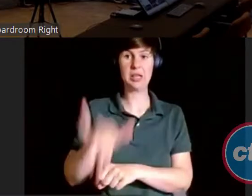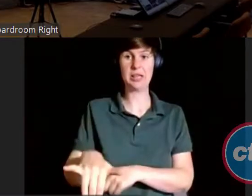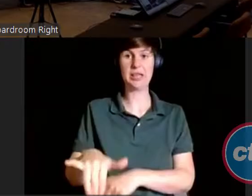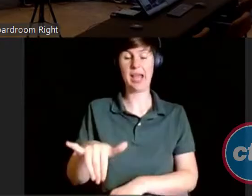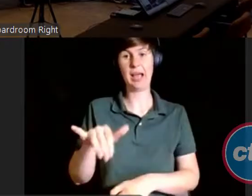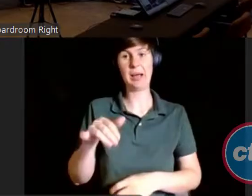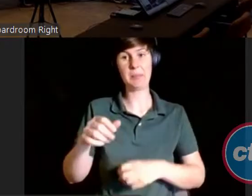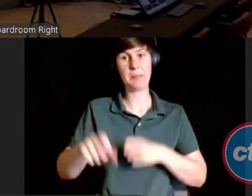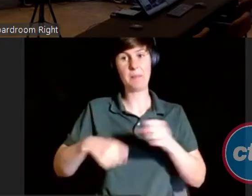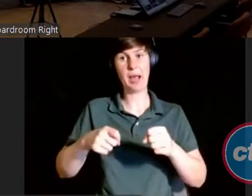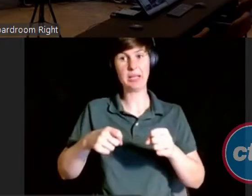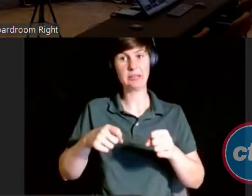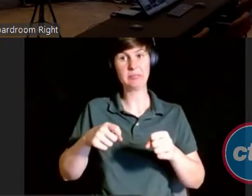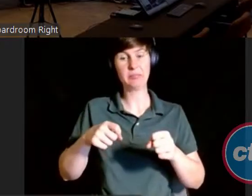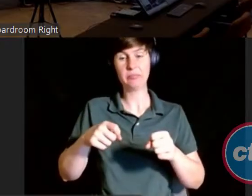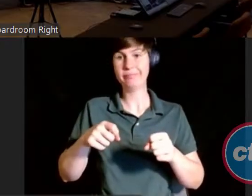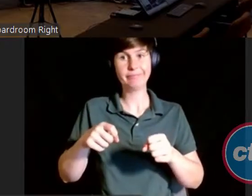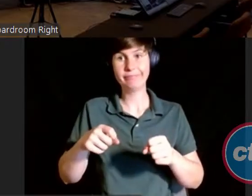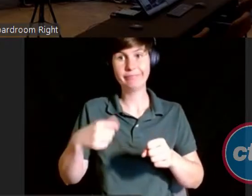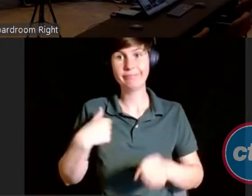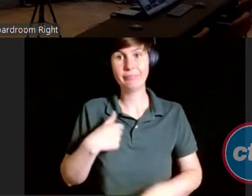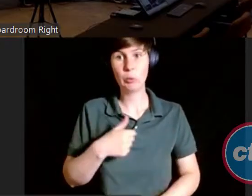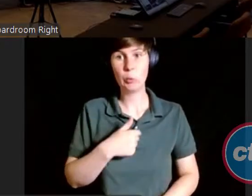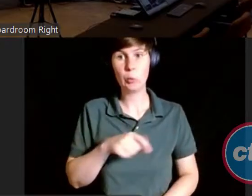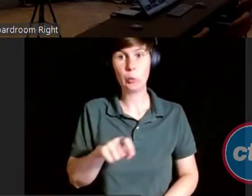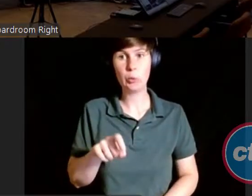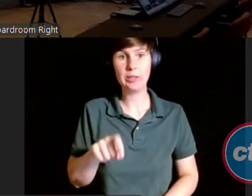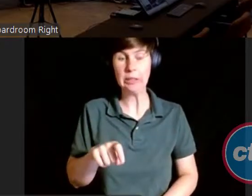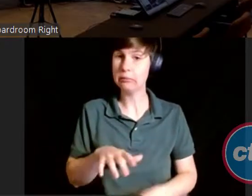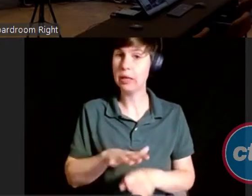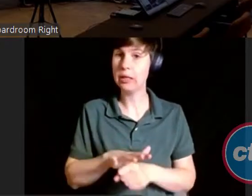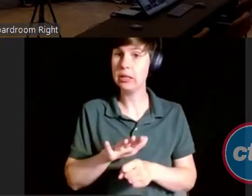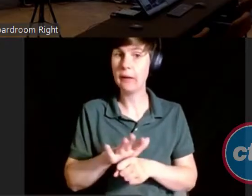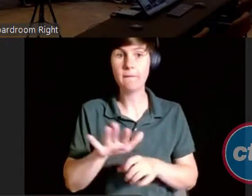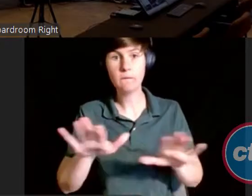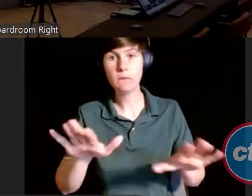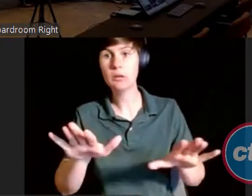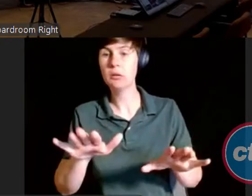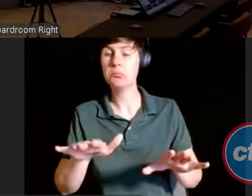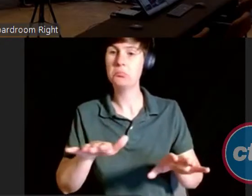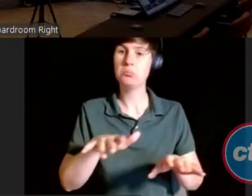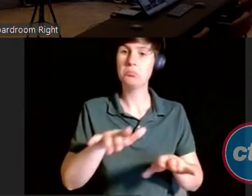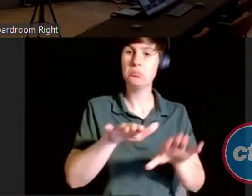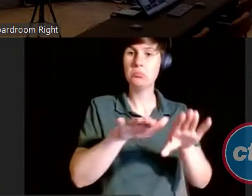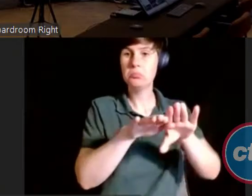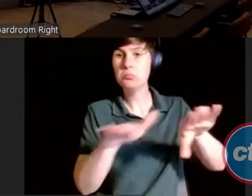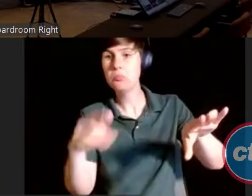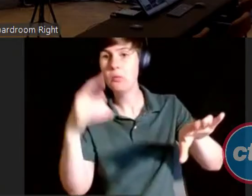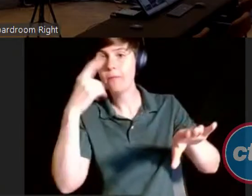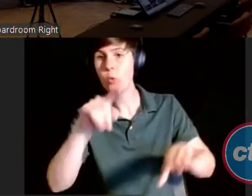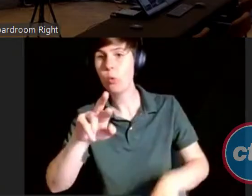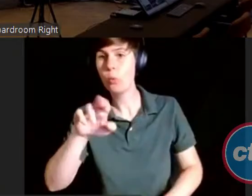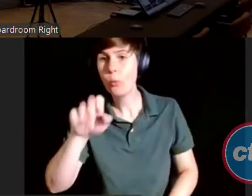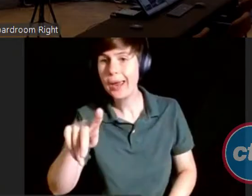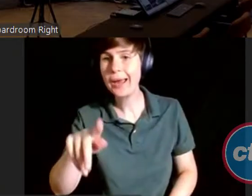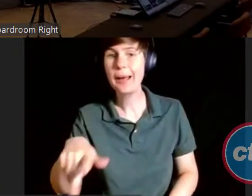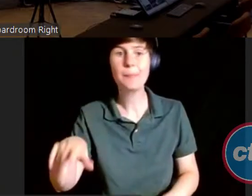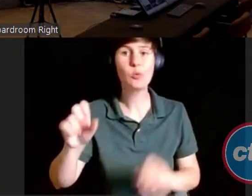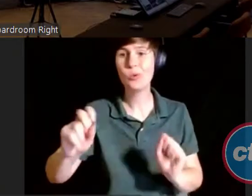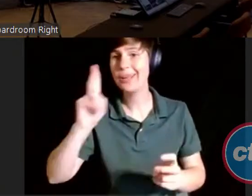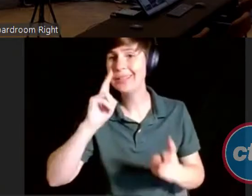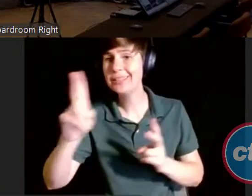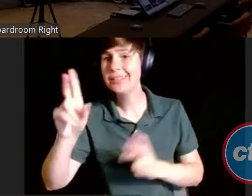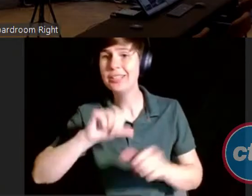to able-bodied either to walk off or enough space for a ramp to deploy. And then like be able to see each other